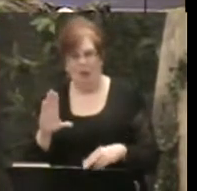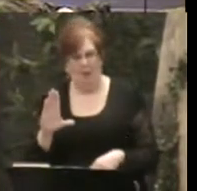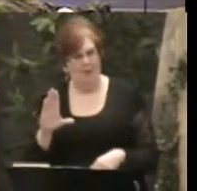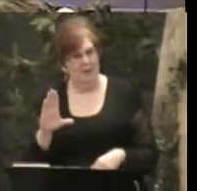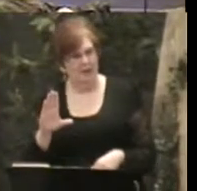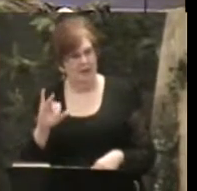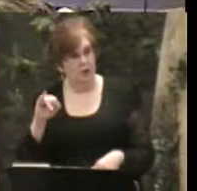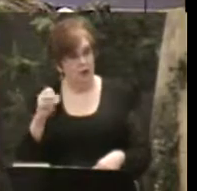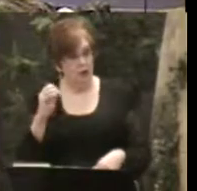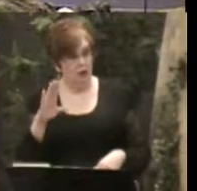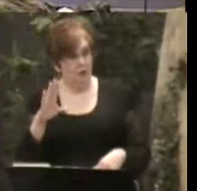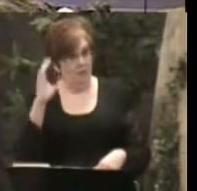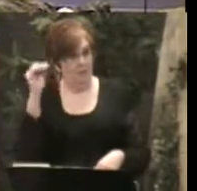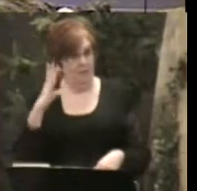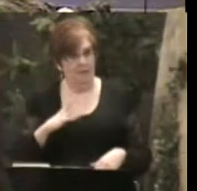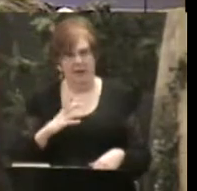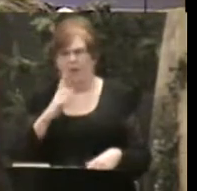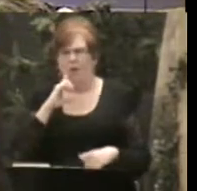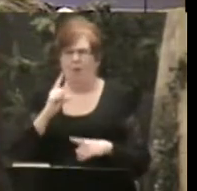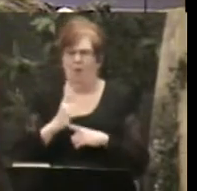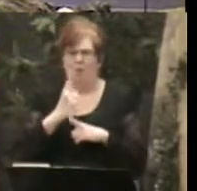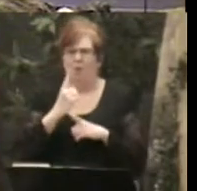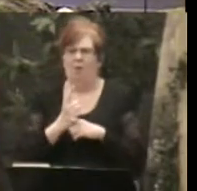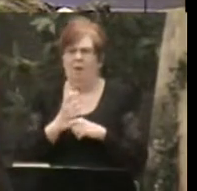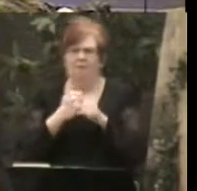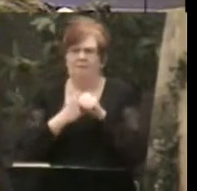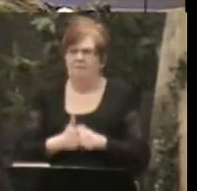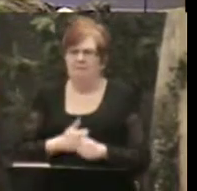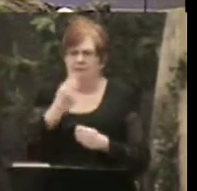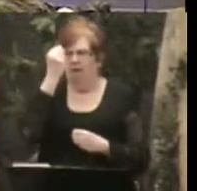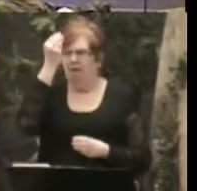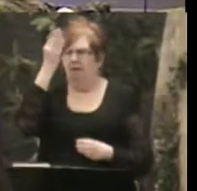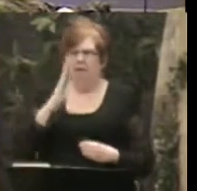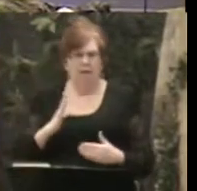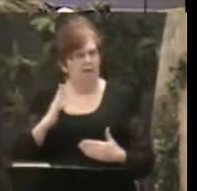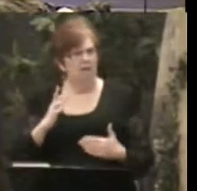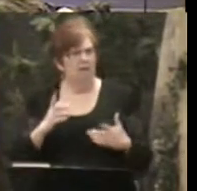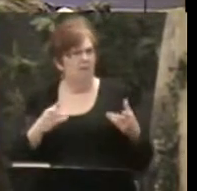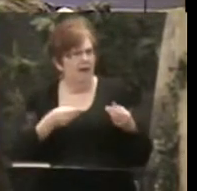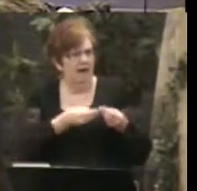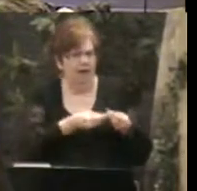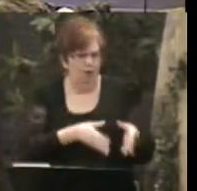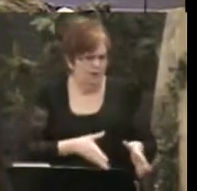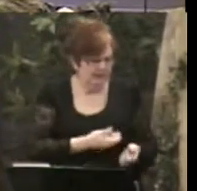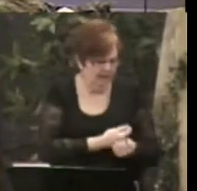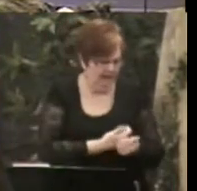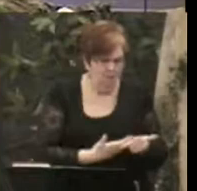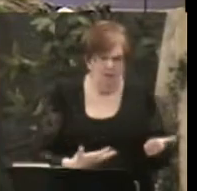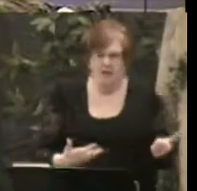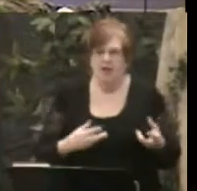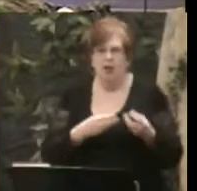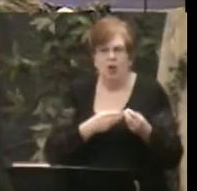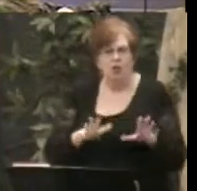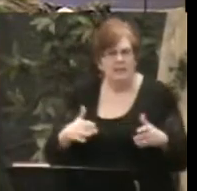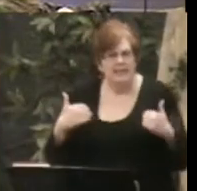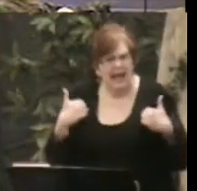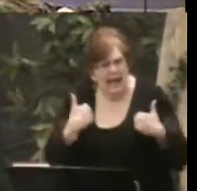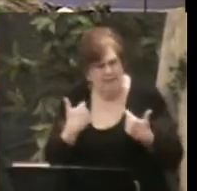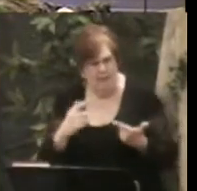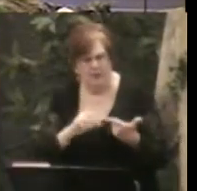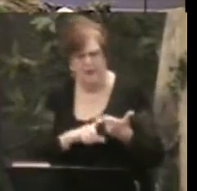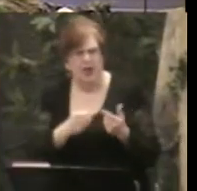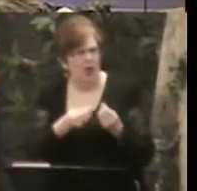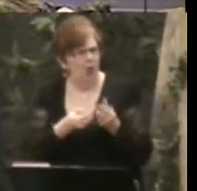righteous who walked the earth. And yet, even as the most righteous, he loses everything. He loses his animals, he loses